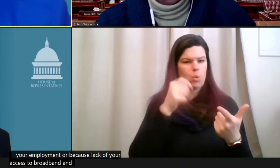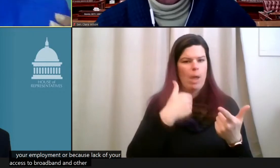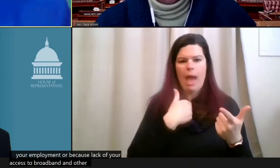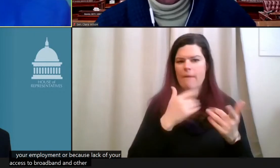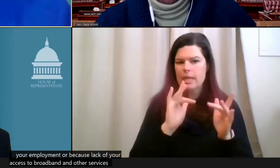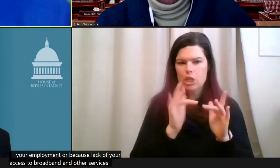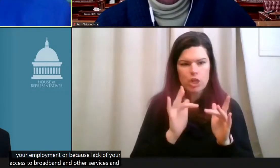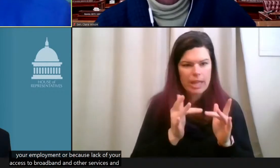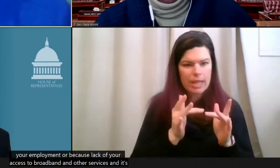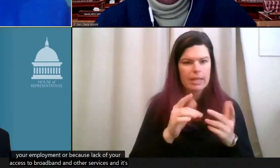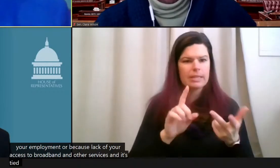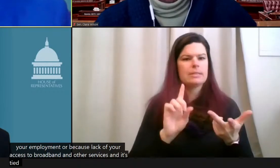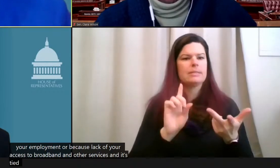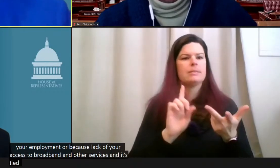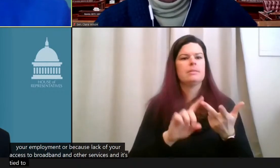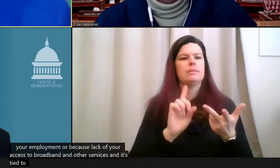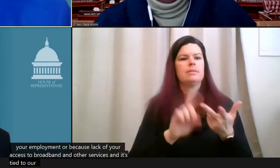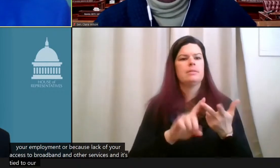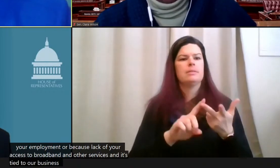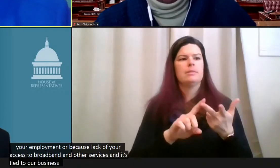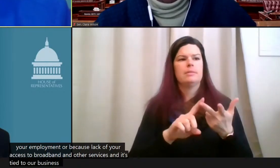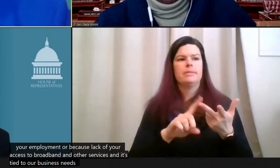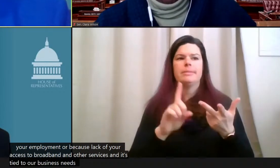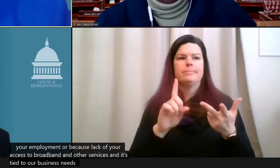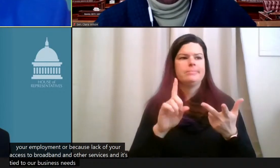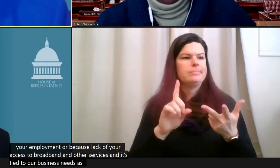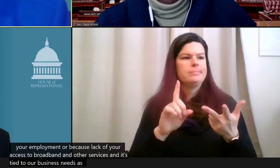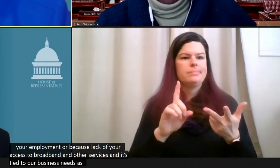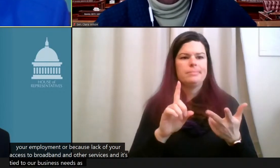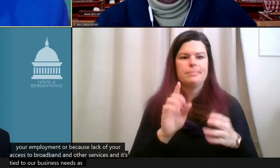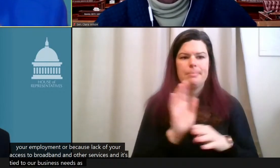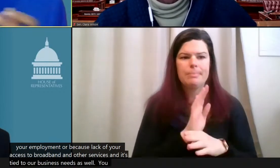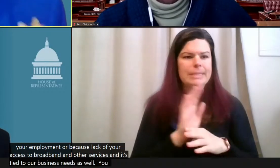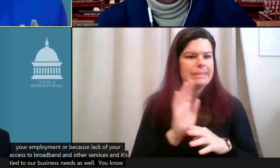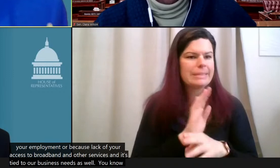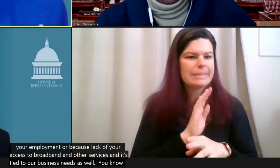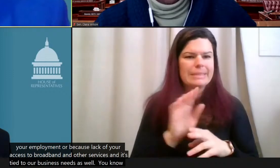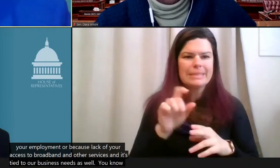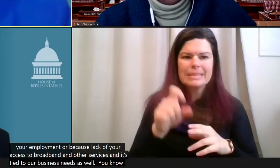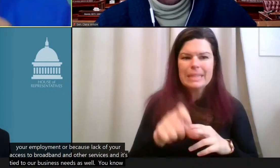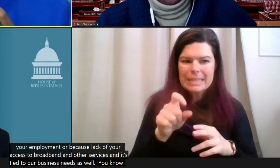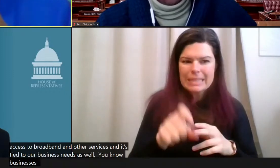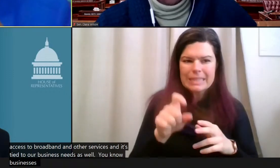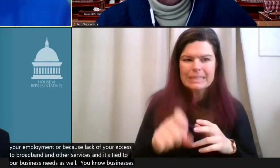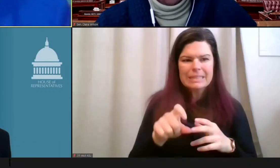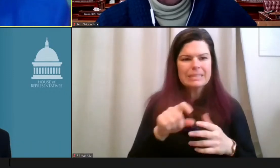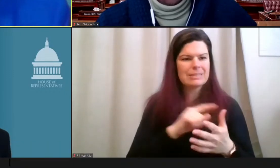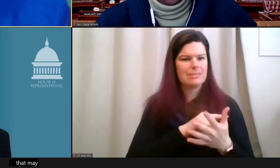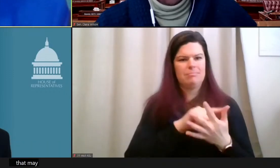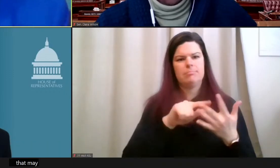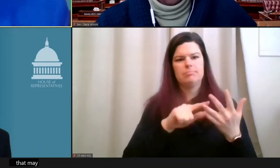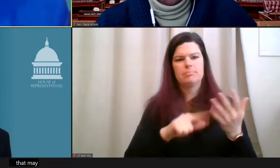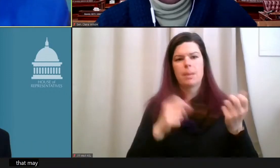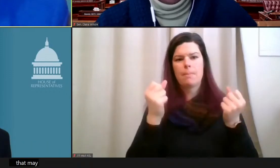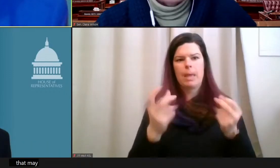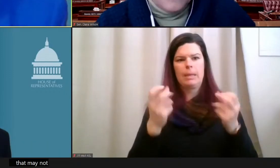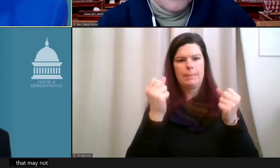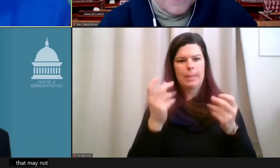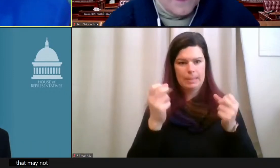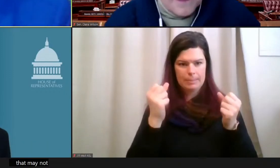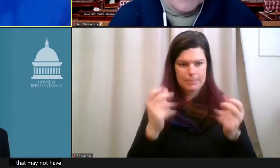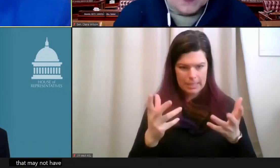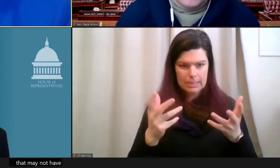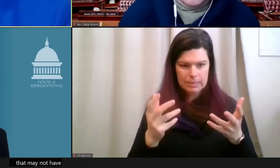tied to our business needs as well. Businesses that may not have broadband in